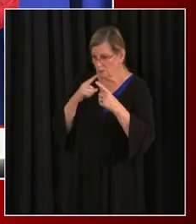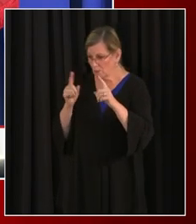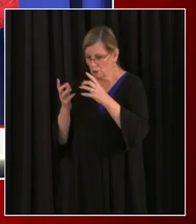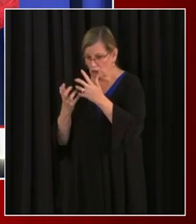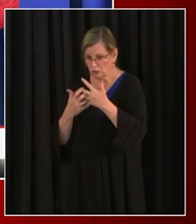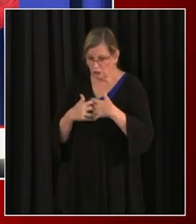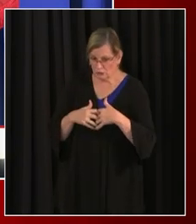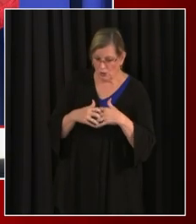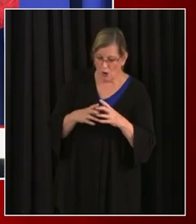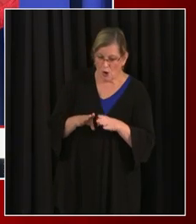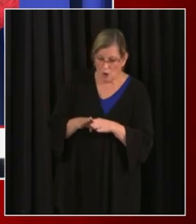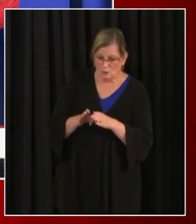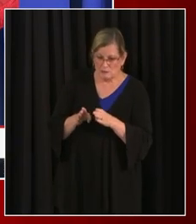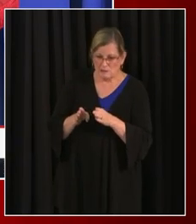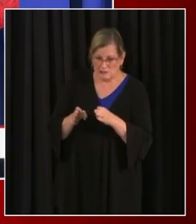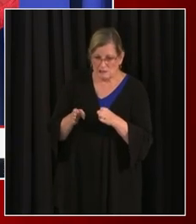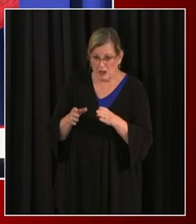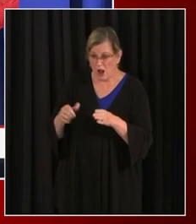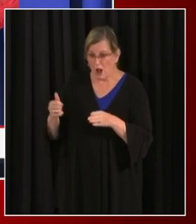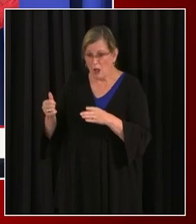we opened up further venues.